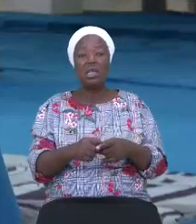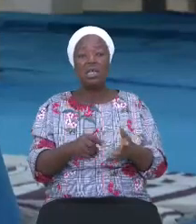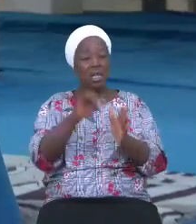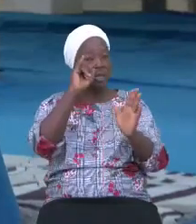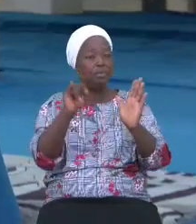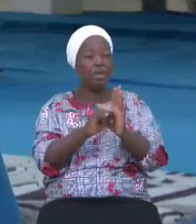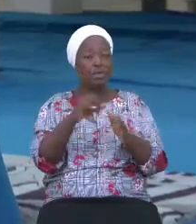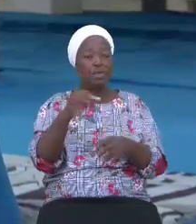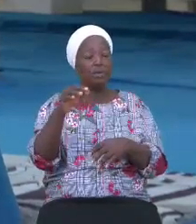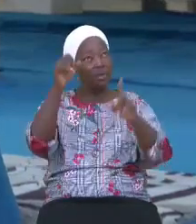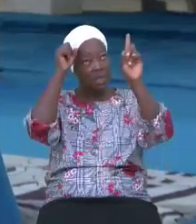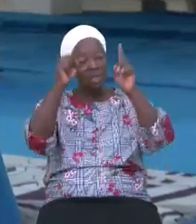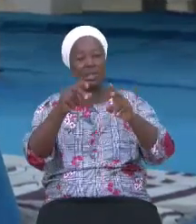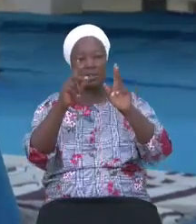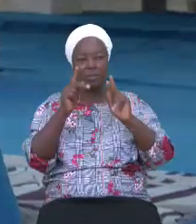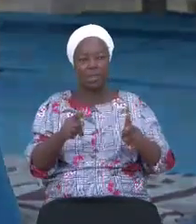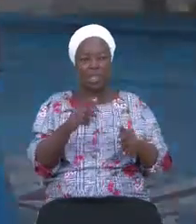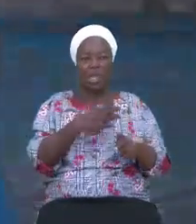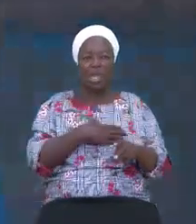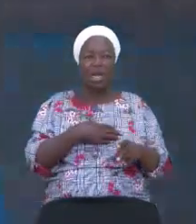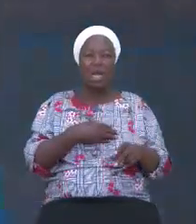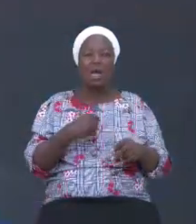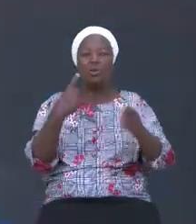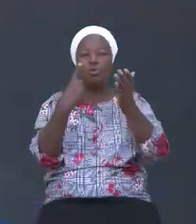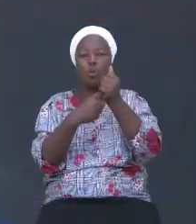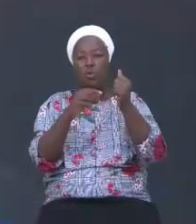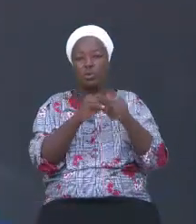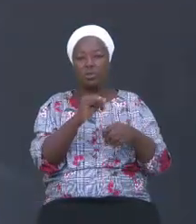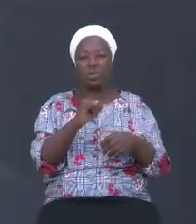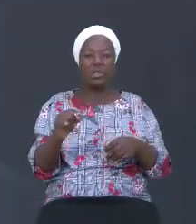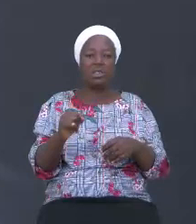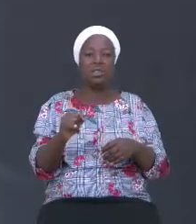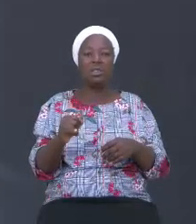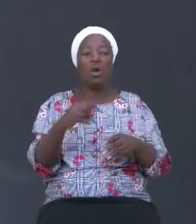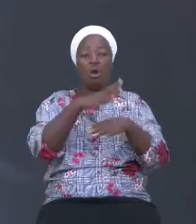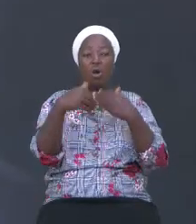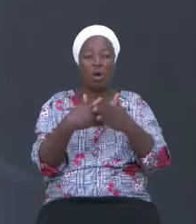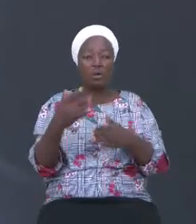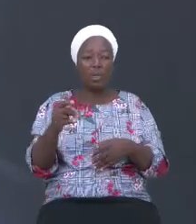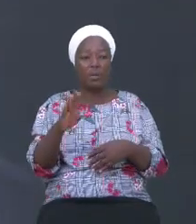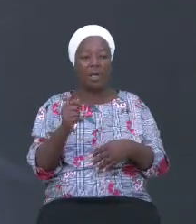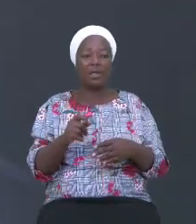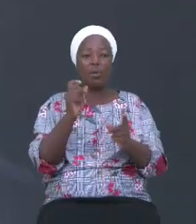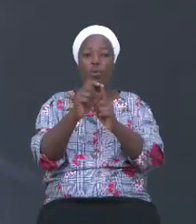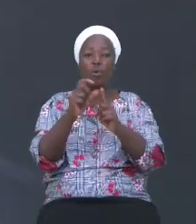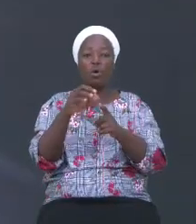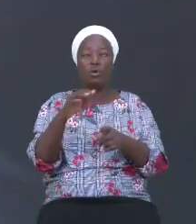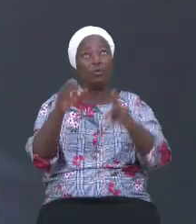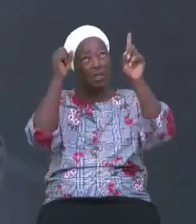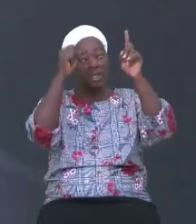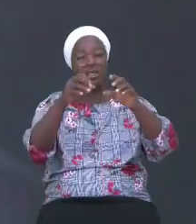his person, and upholding all things by the word of his